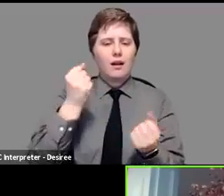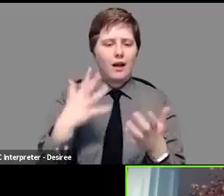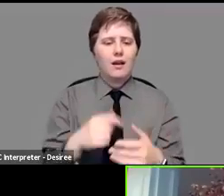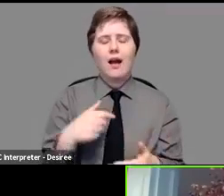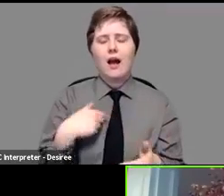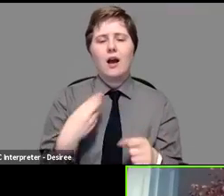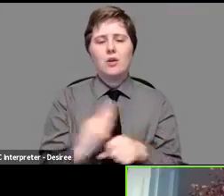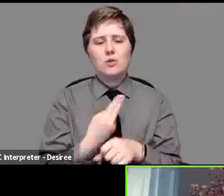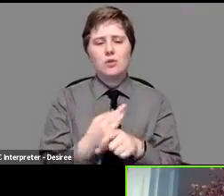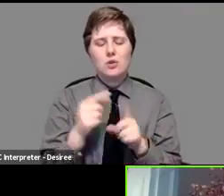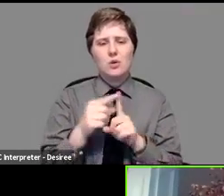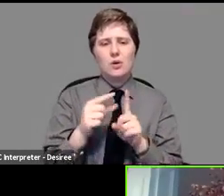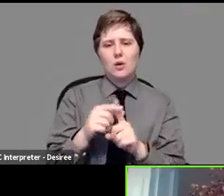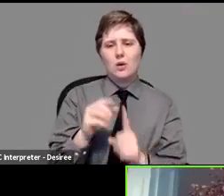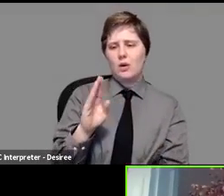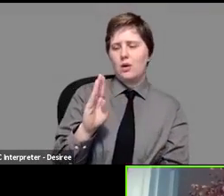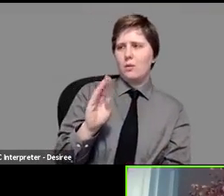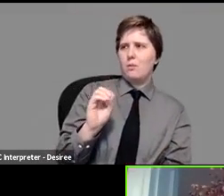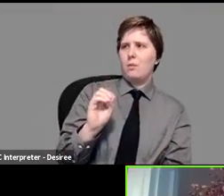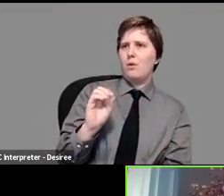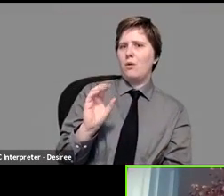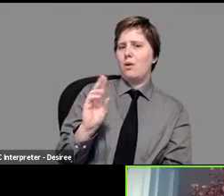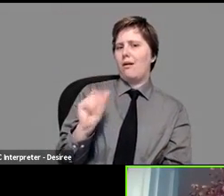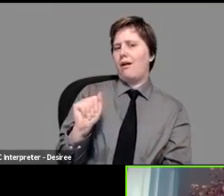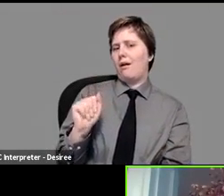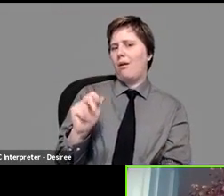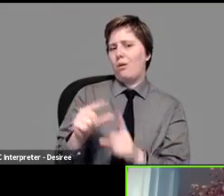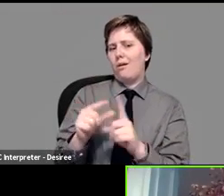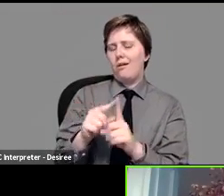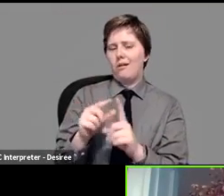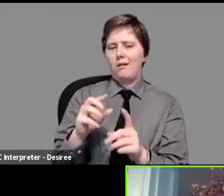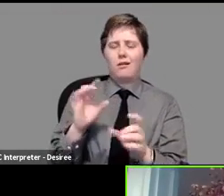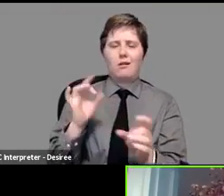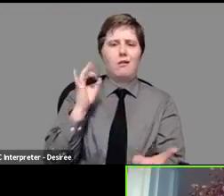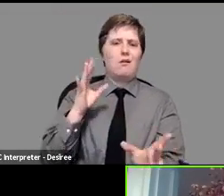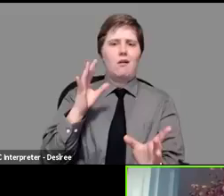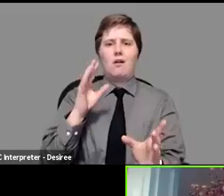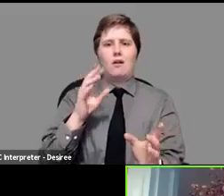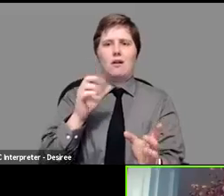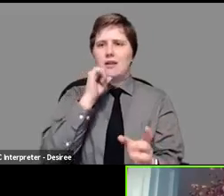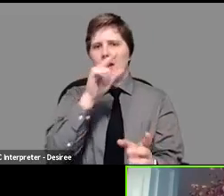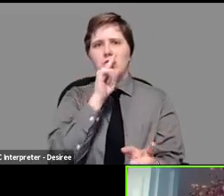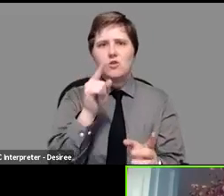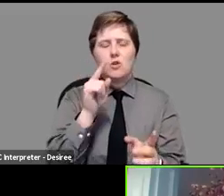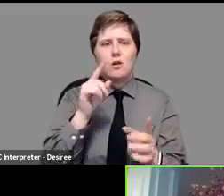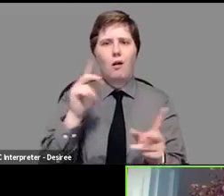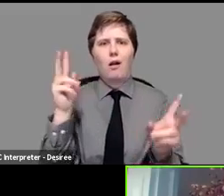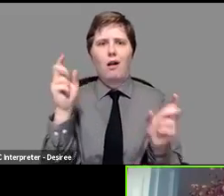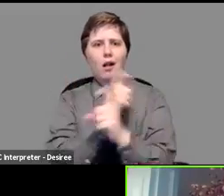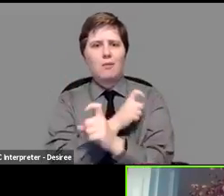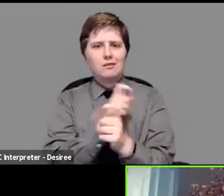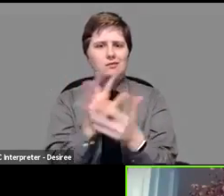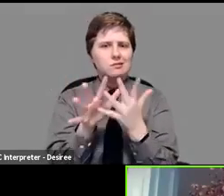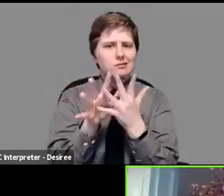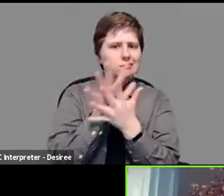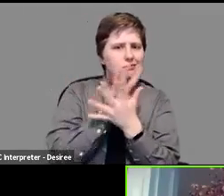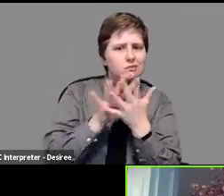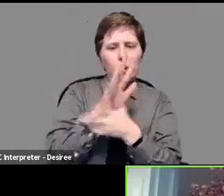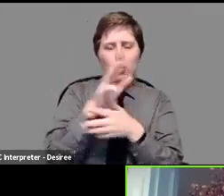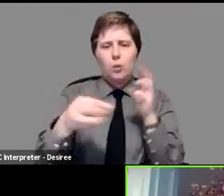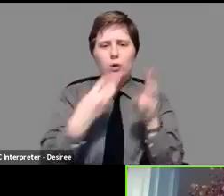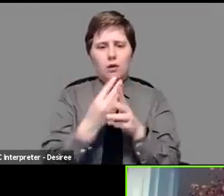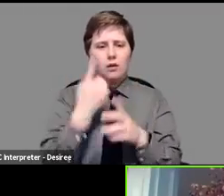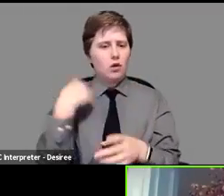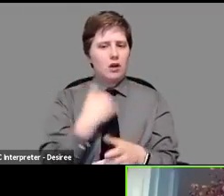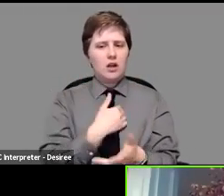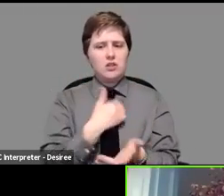called VUCA, that we live in this VUCA world. That's a volatile world, uncertain, complex, and ambiguous, right? And in order to